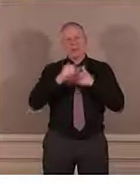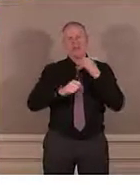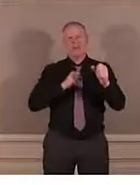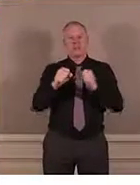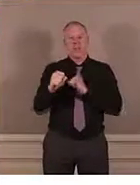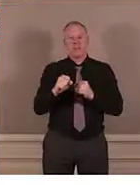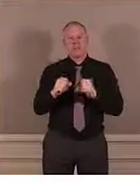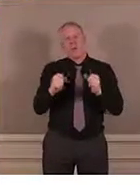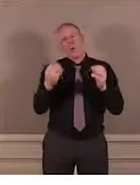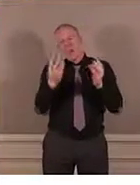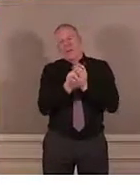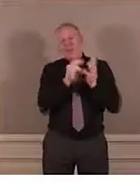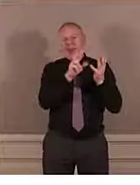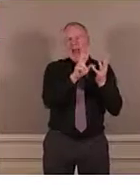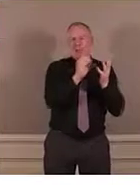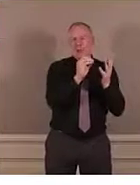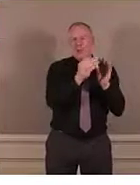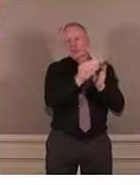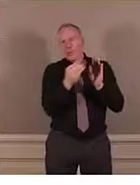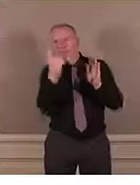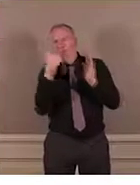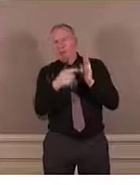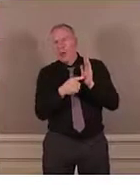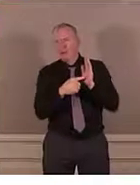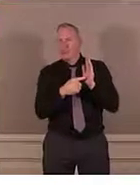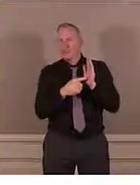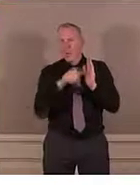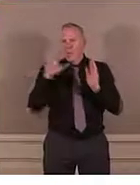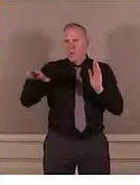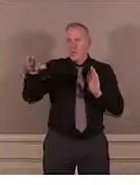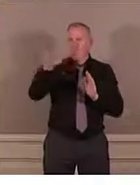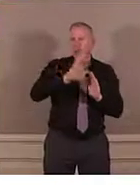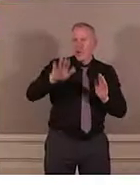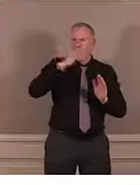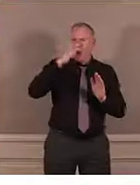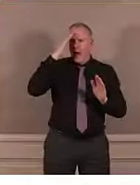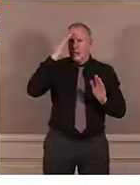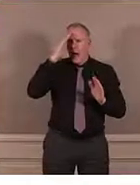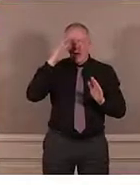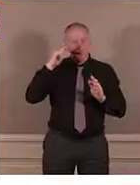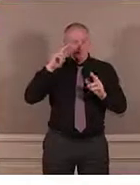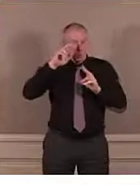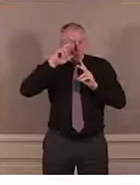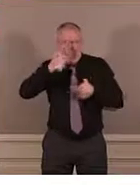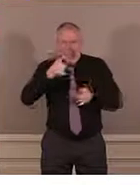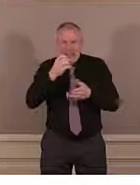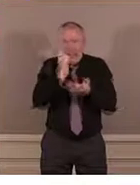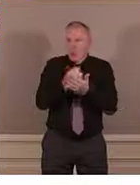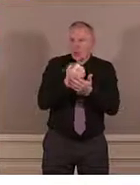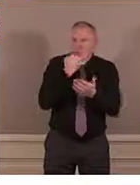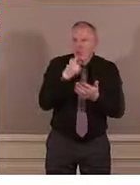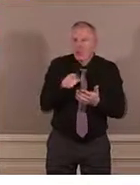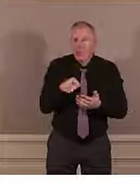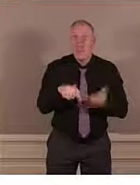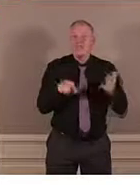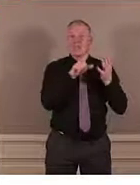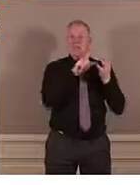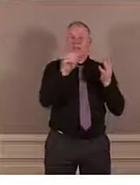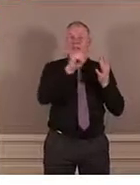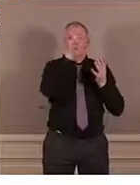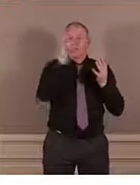and I'm going to come back to the point later on about why we can't be really precise about some of those numbers. About 70%